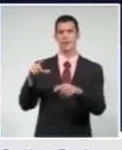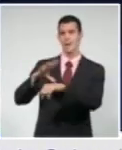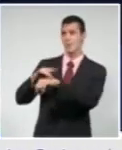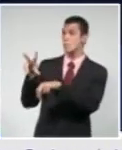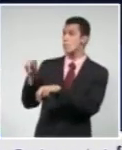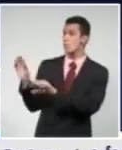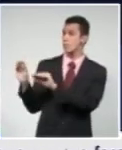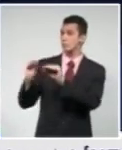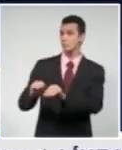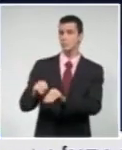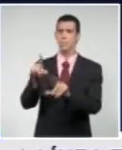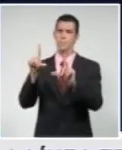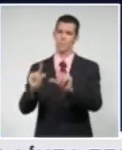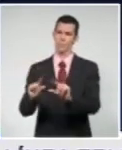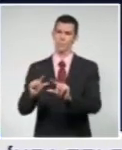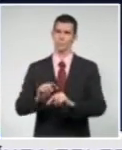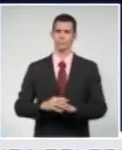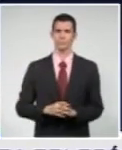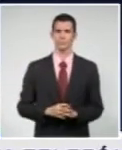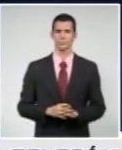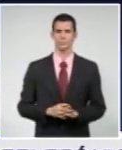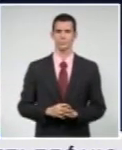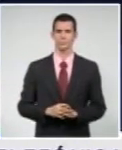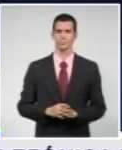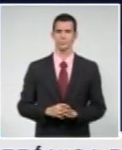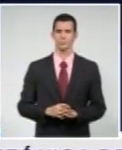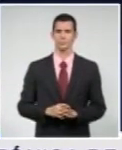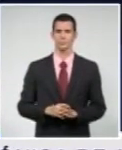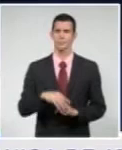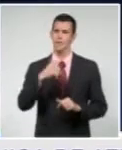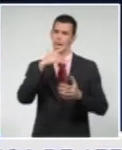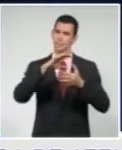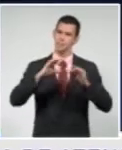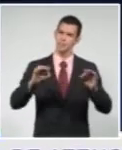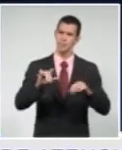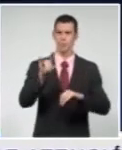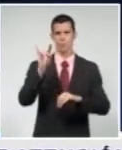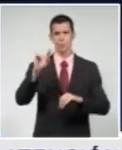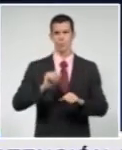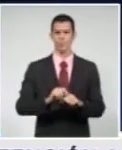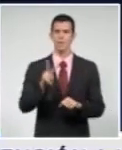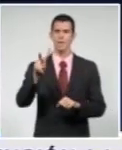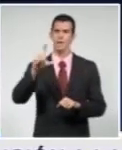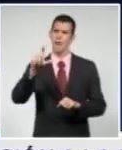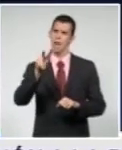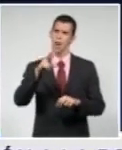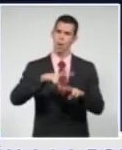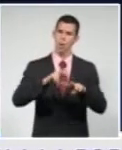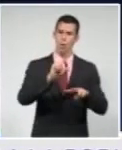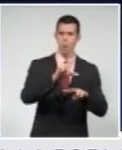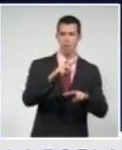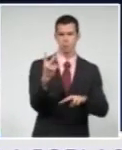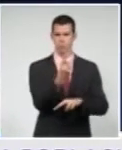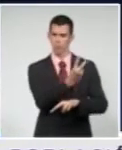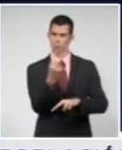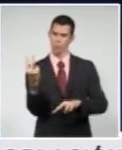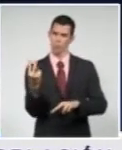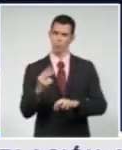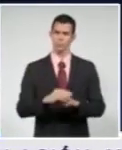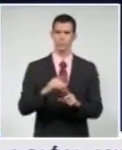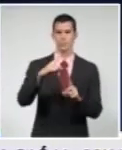Tunas, Mayabeque, and Santiago de Cuba. This means that, to date,